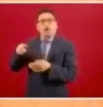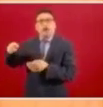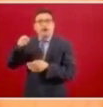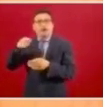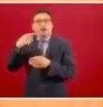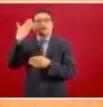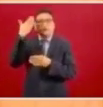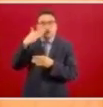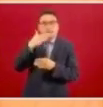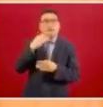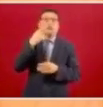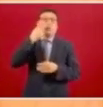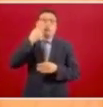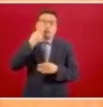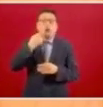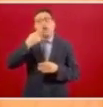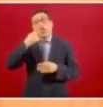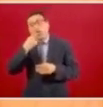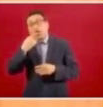laboratory,